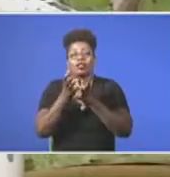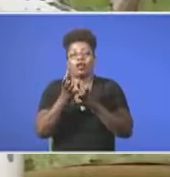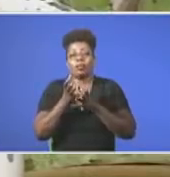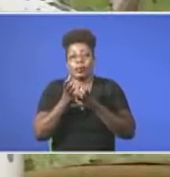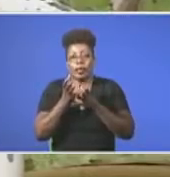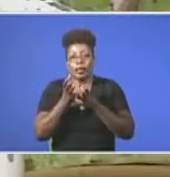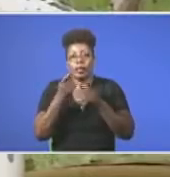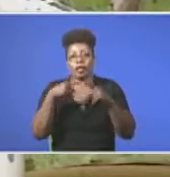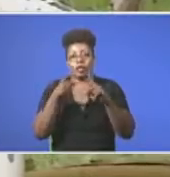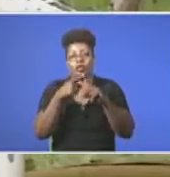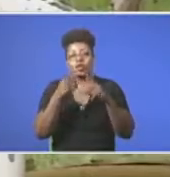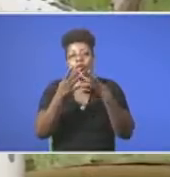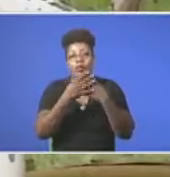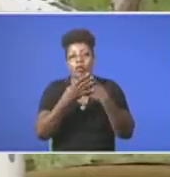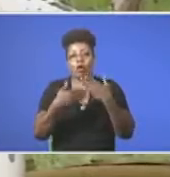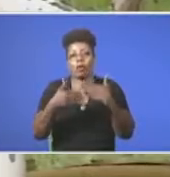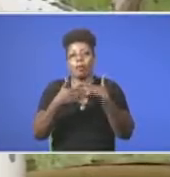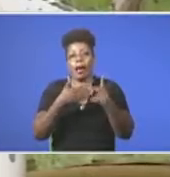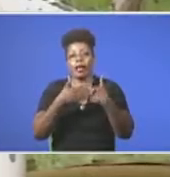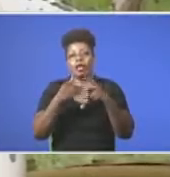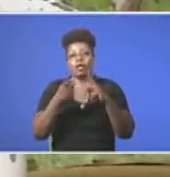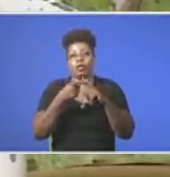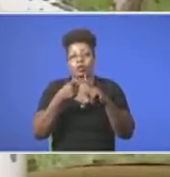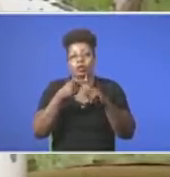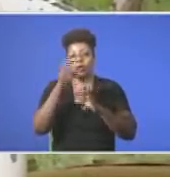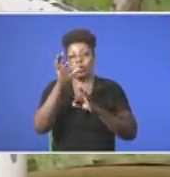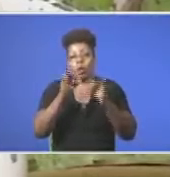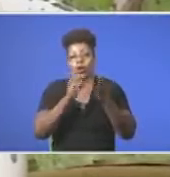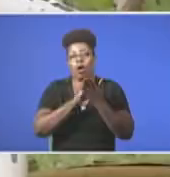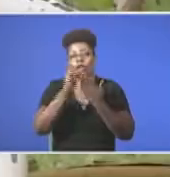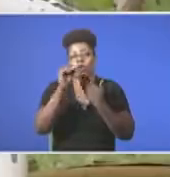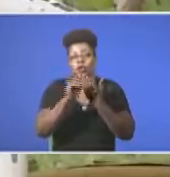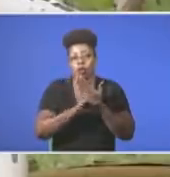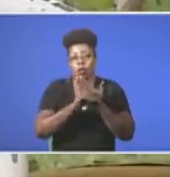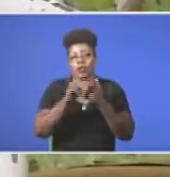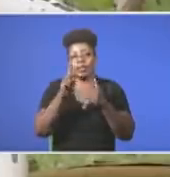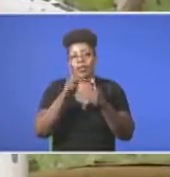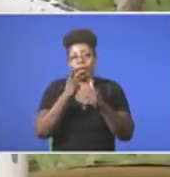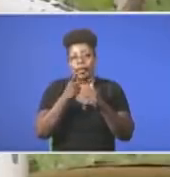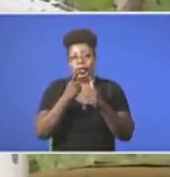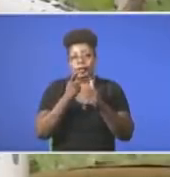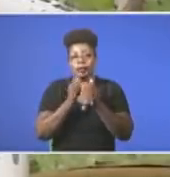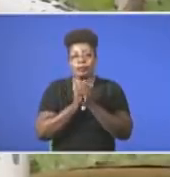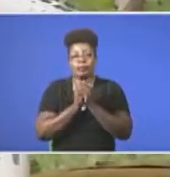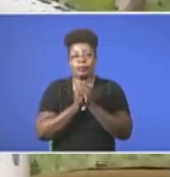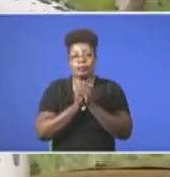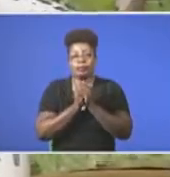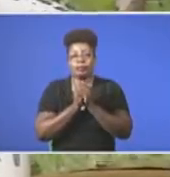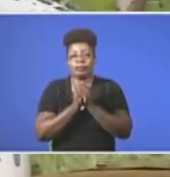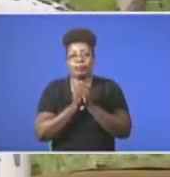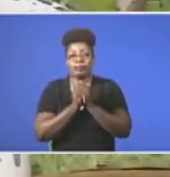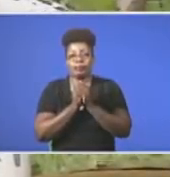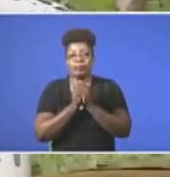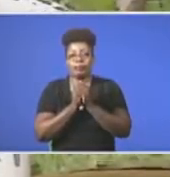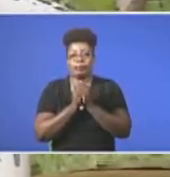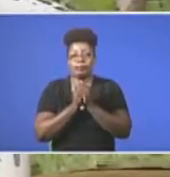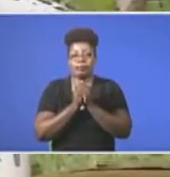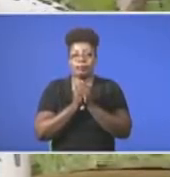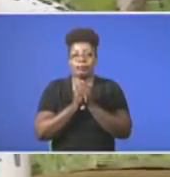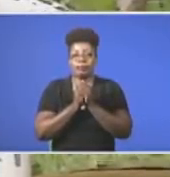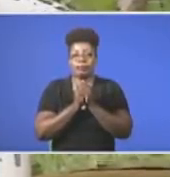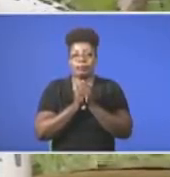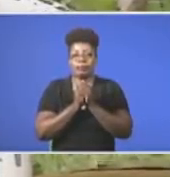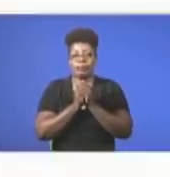of Corrections and will return to court on October 2nd for a voluntary bill of indictment. For ZNS Network News, I'm DeAndre